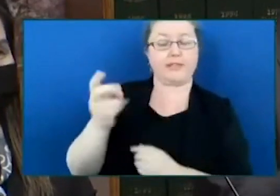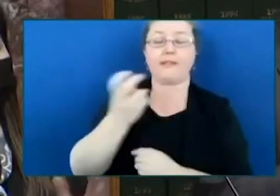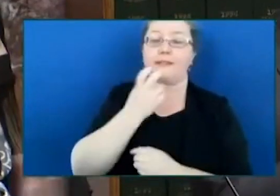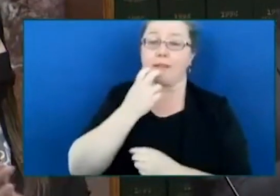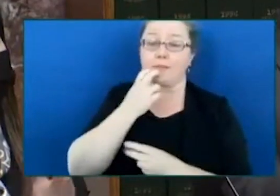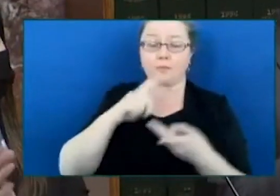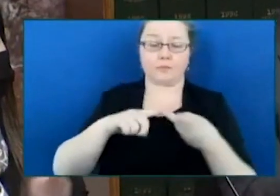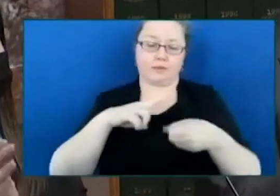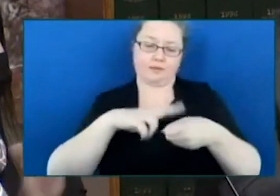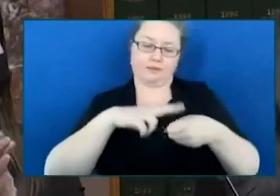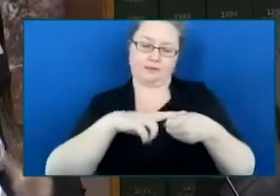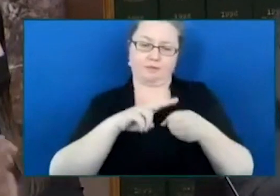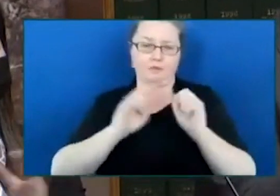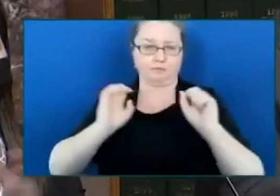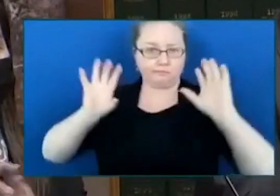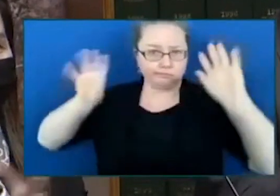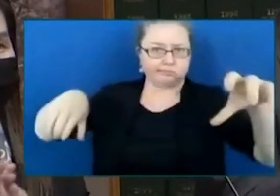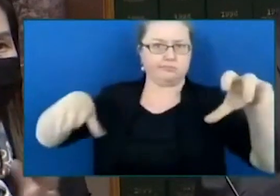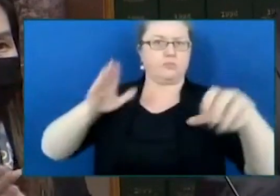Nanaimo.